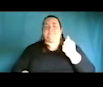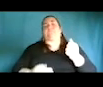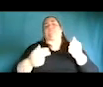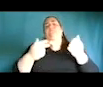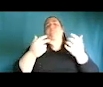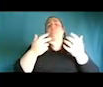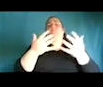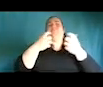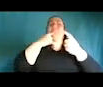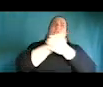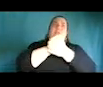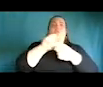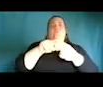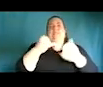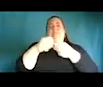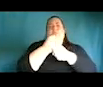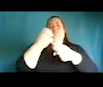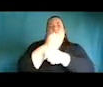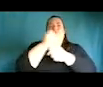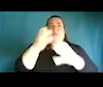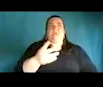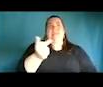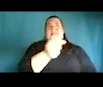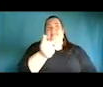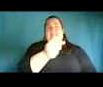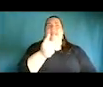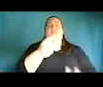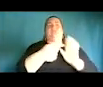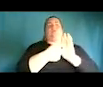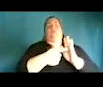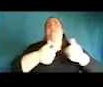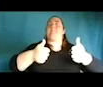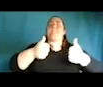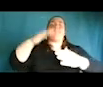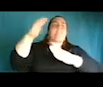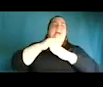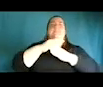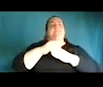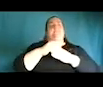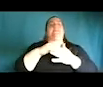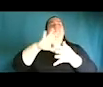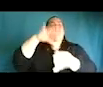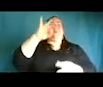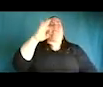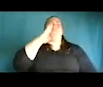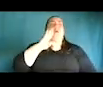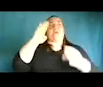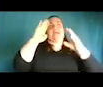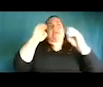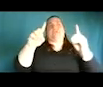this year's winners who exemplify the very best, the very spirit of Brown education in a world-leading